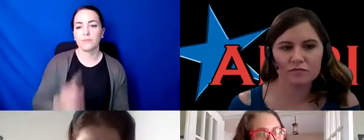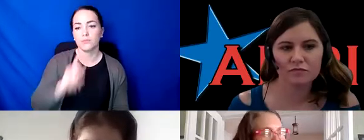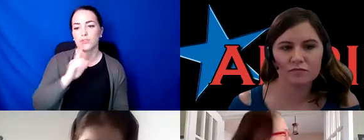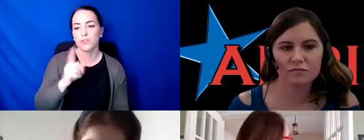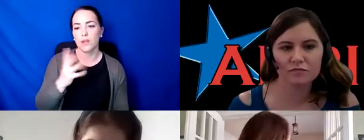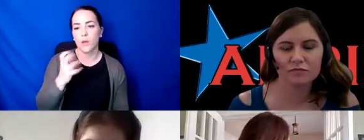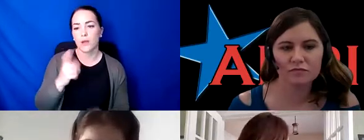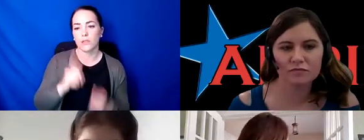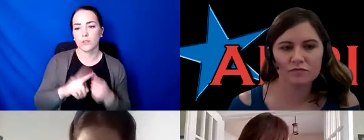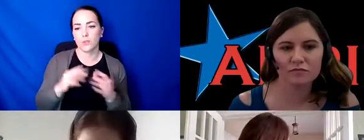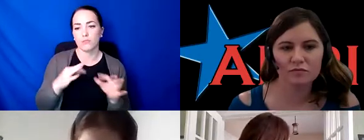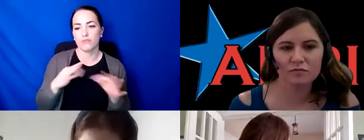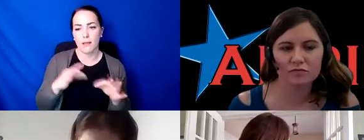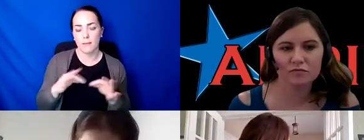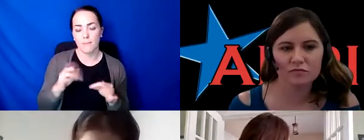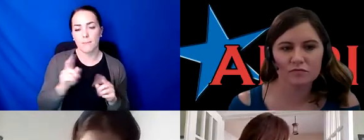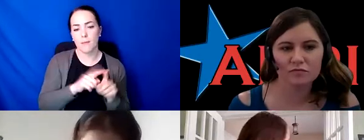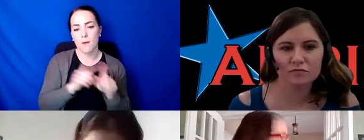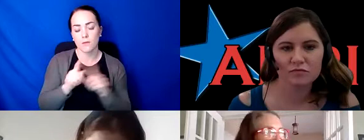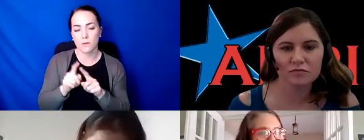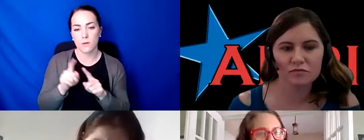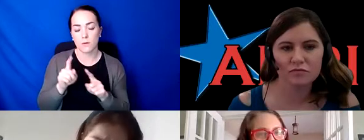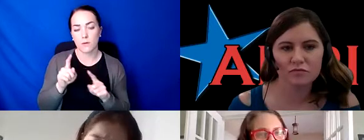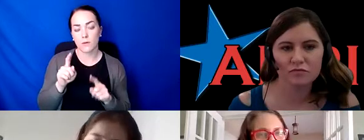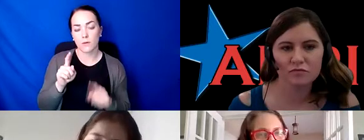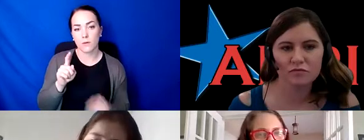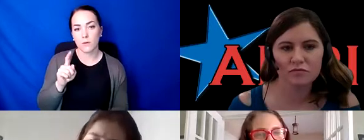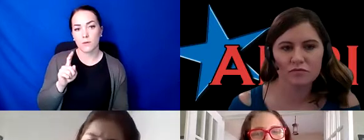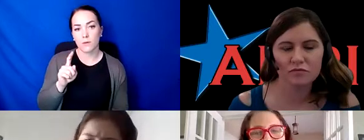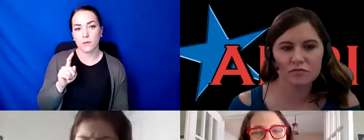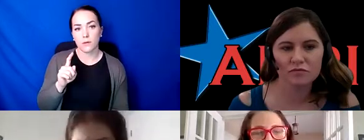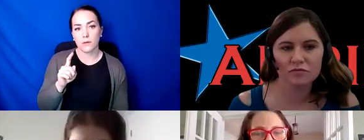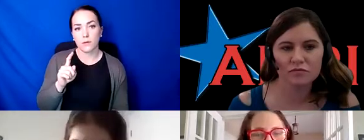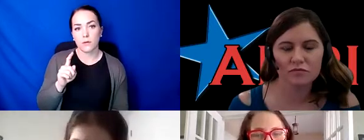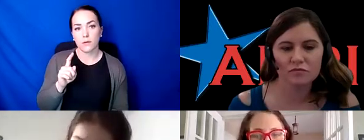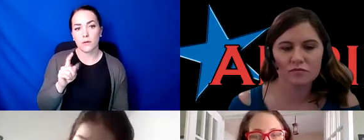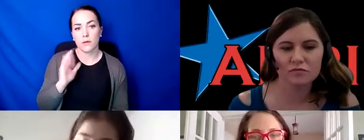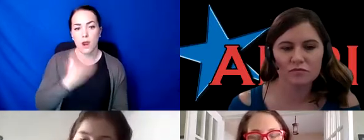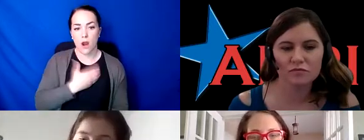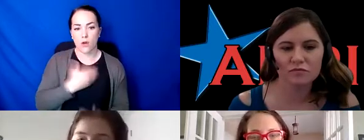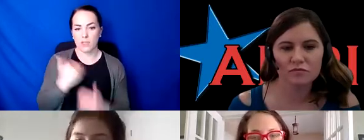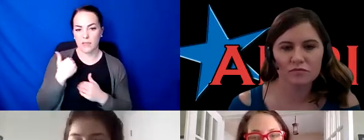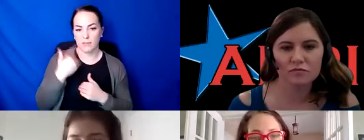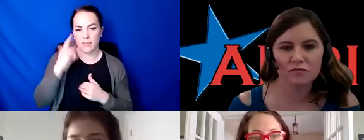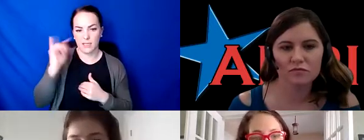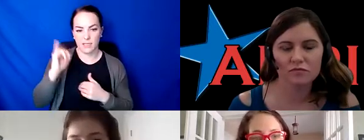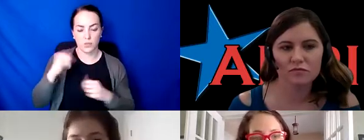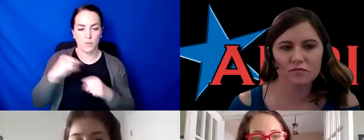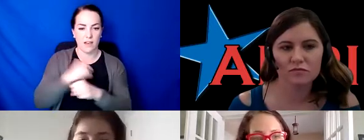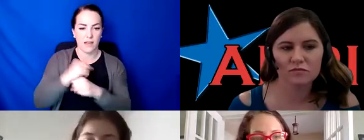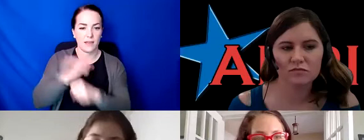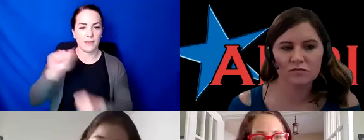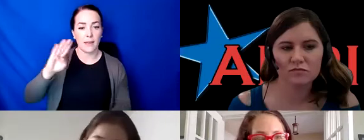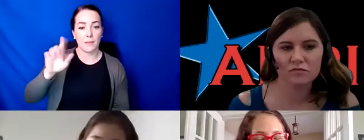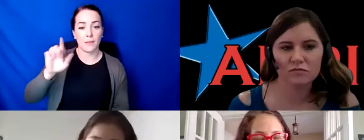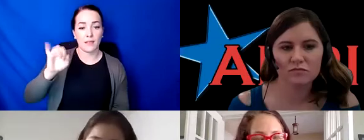up also just the what our responsibility is fighting ableism within our